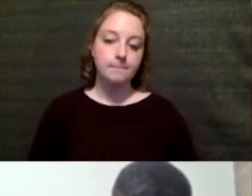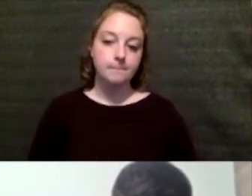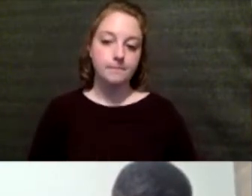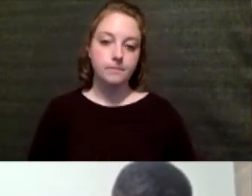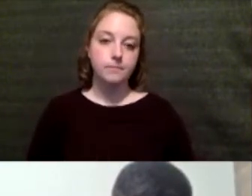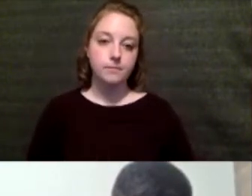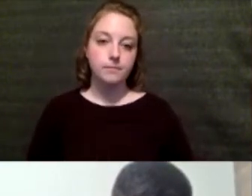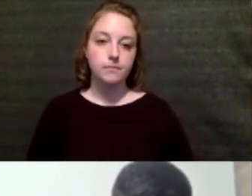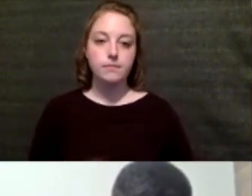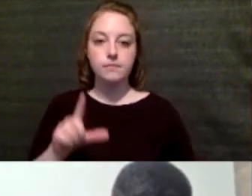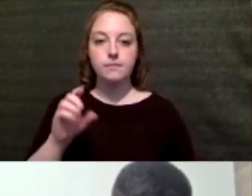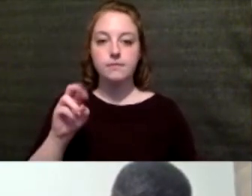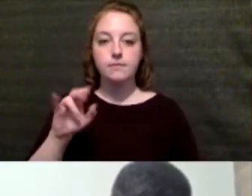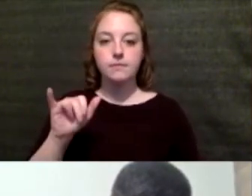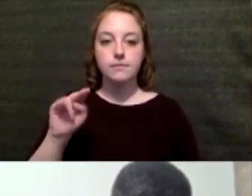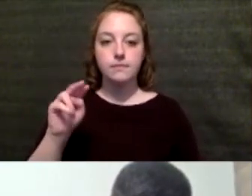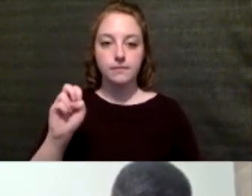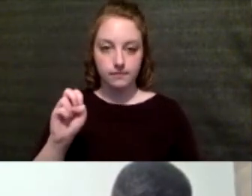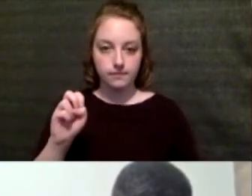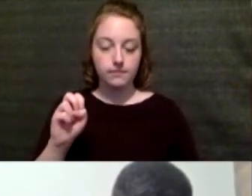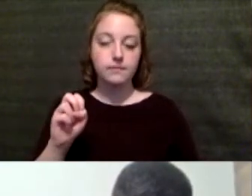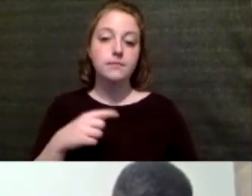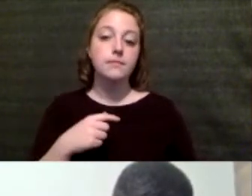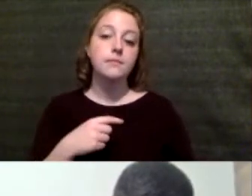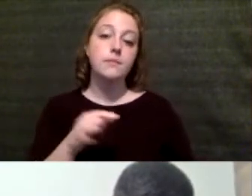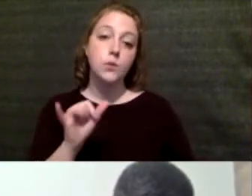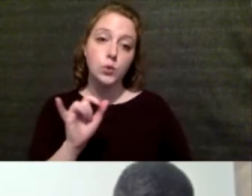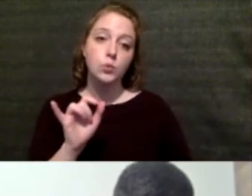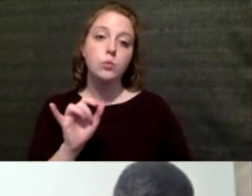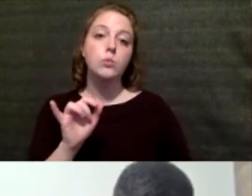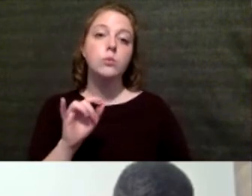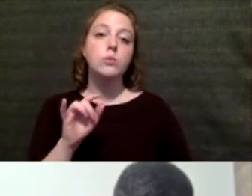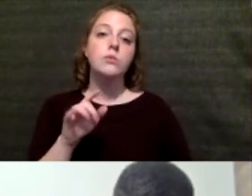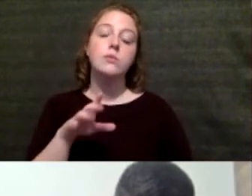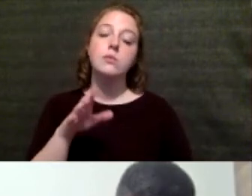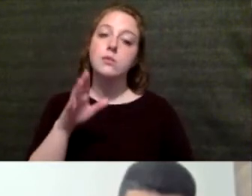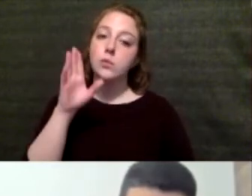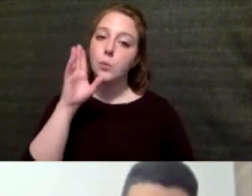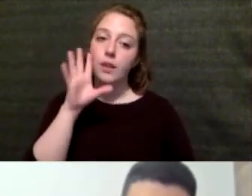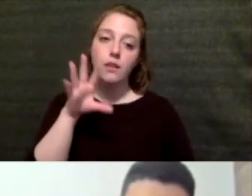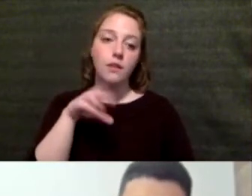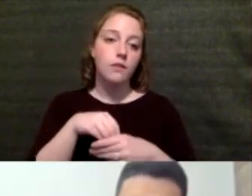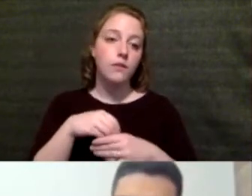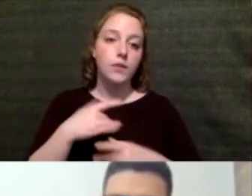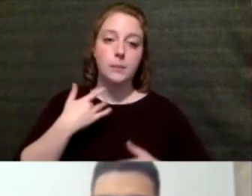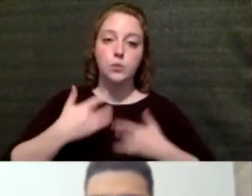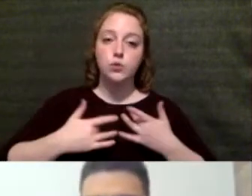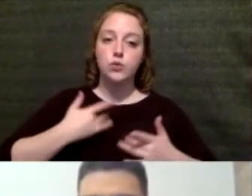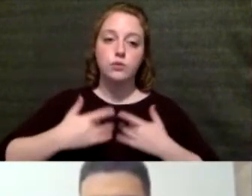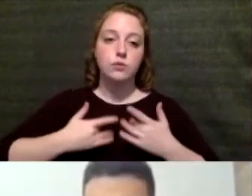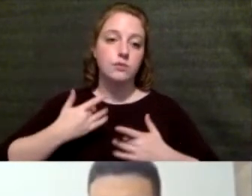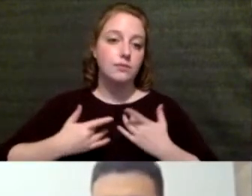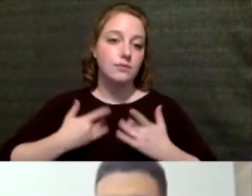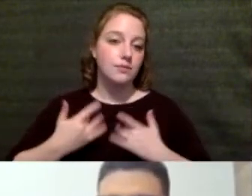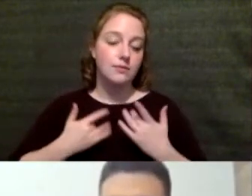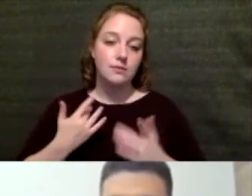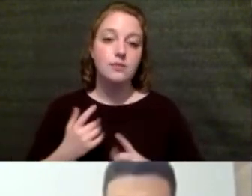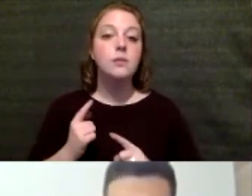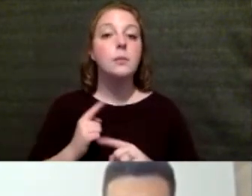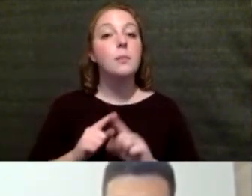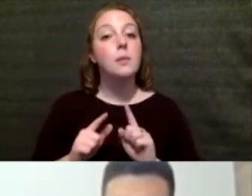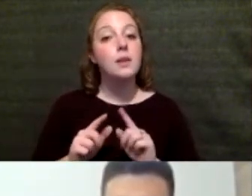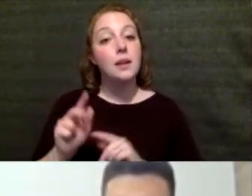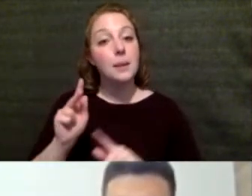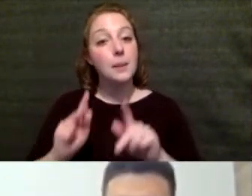I can also say that anytime, you know, you're going to deal with emotions, but, um, the people make the